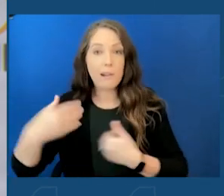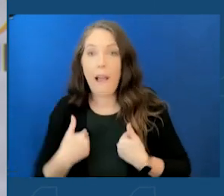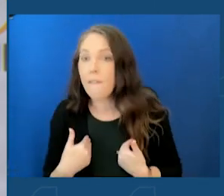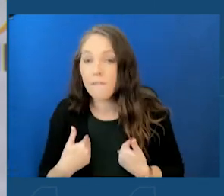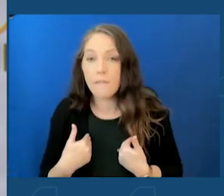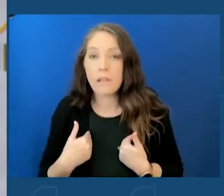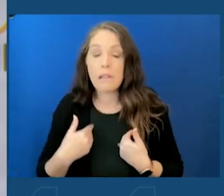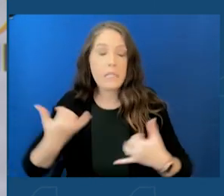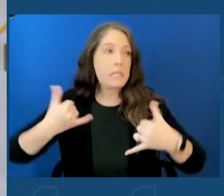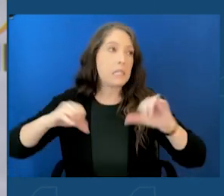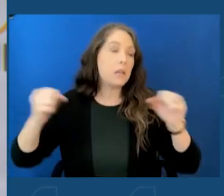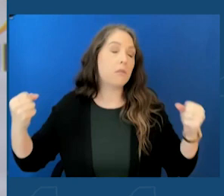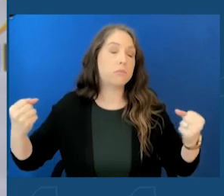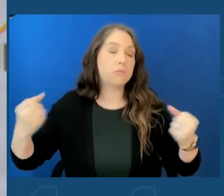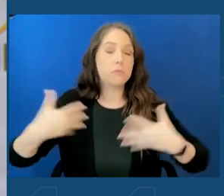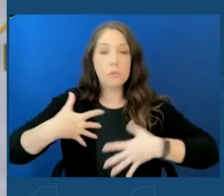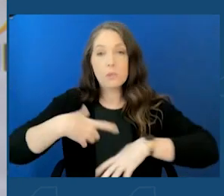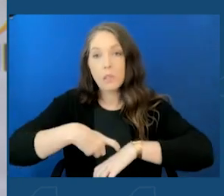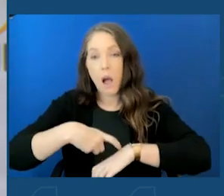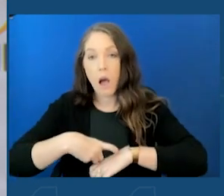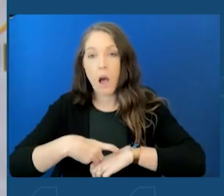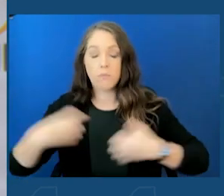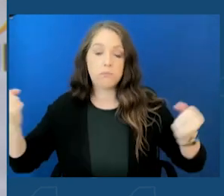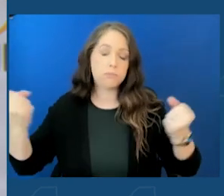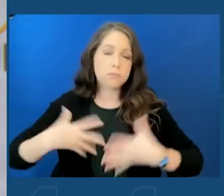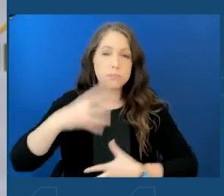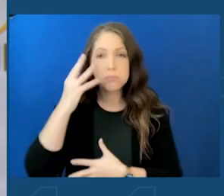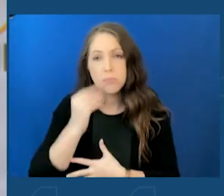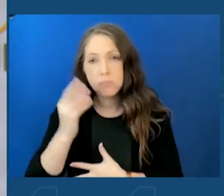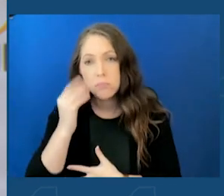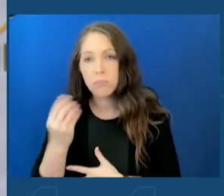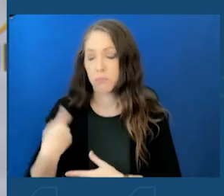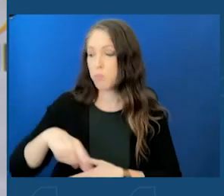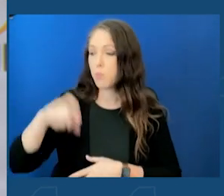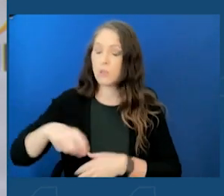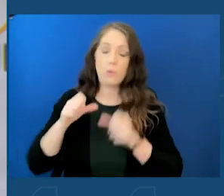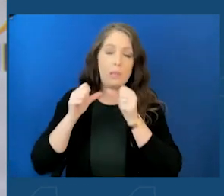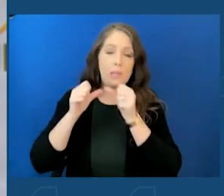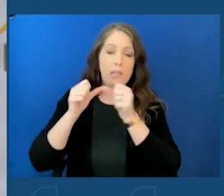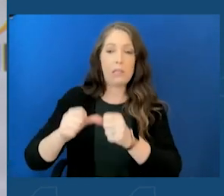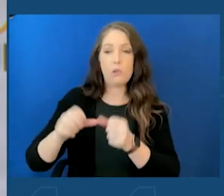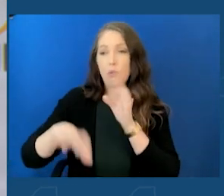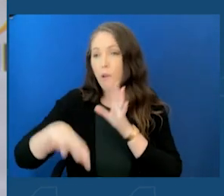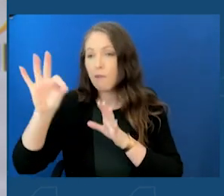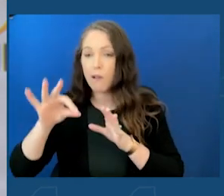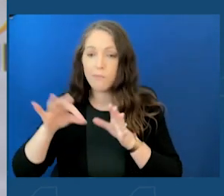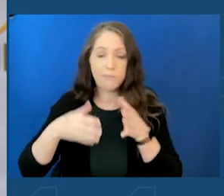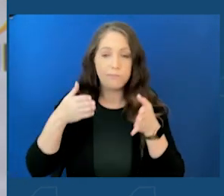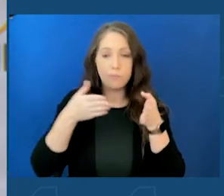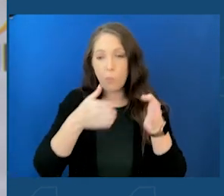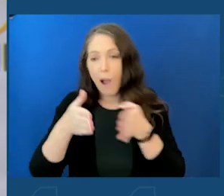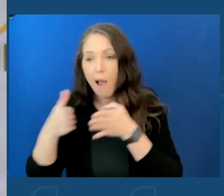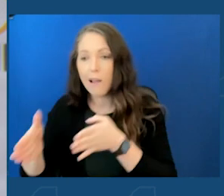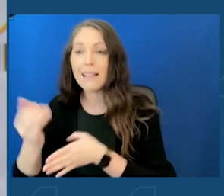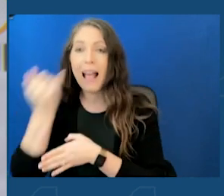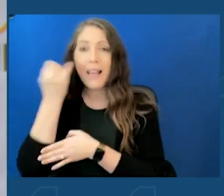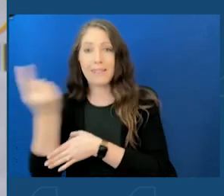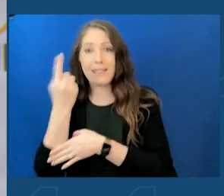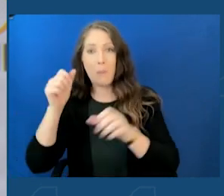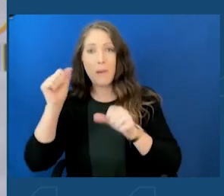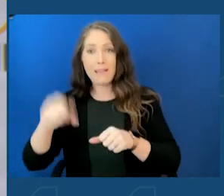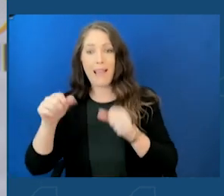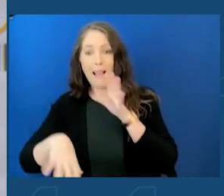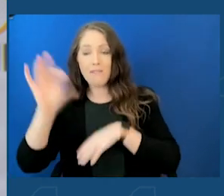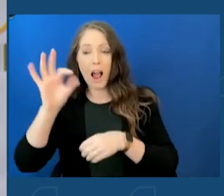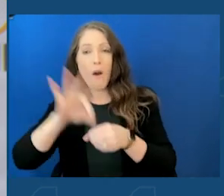these women. So we have to keep finding all the ways, and if it's someone can find you from your voter registration rolls, then we're going to stop that as